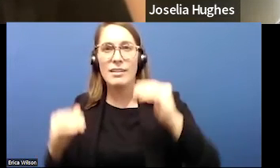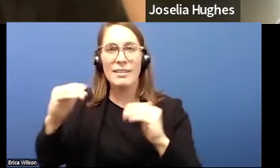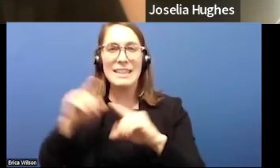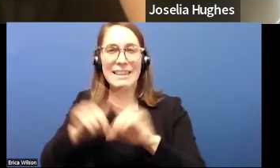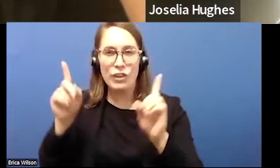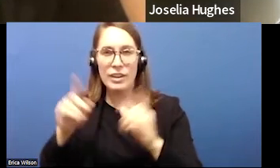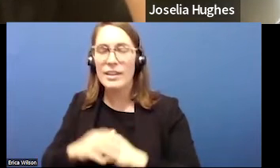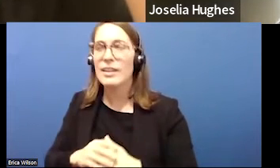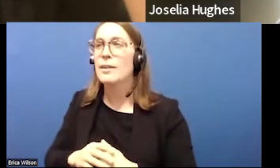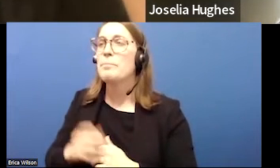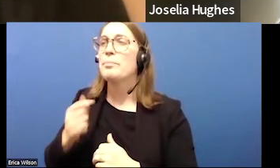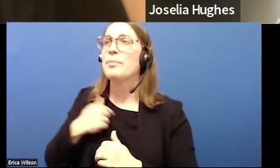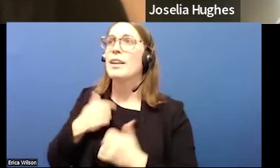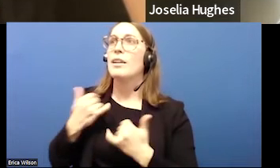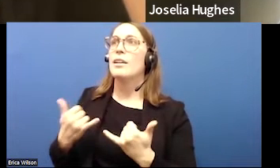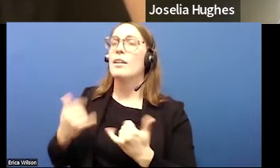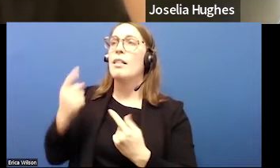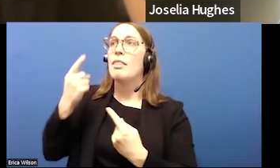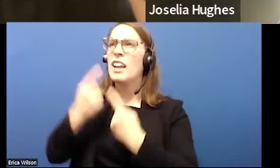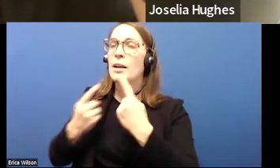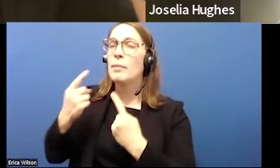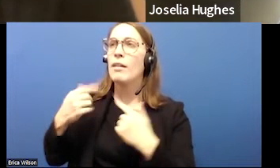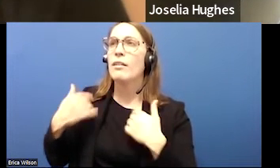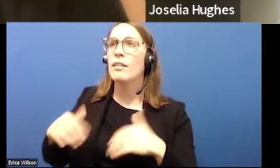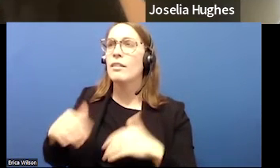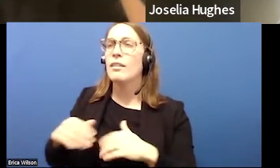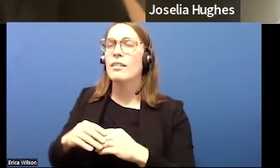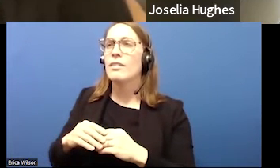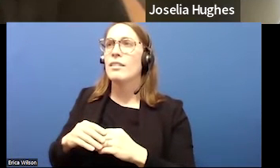I'm thinking about the systemic